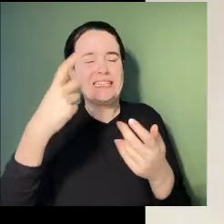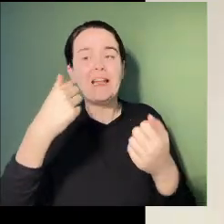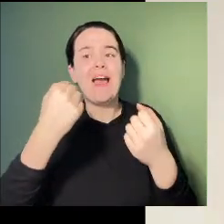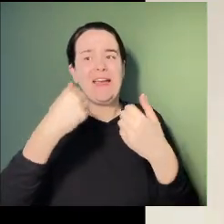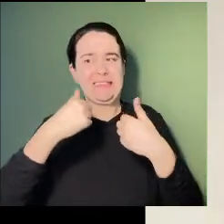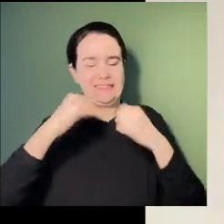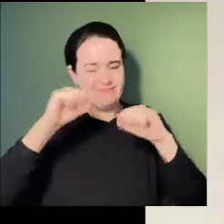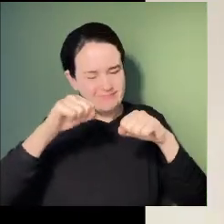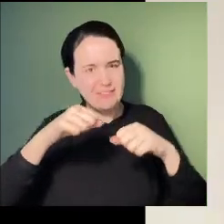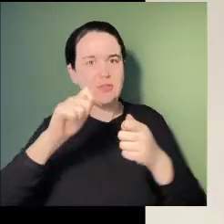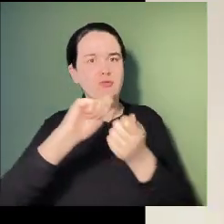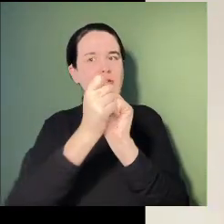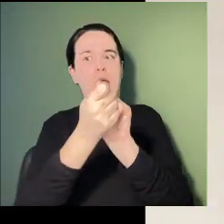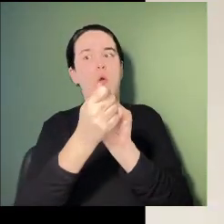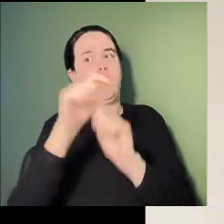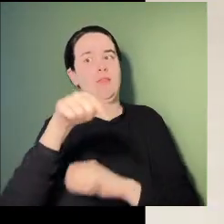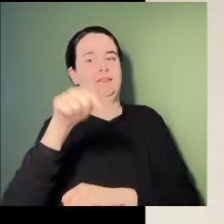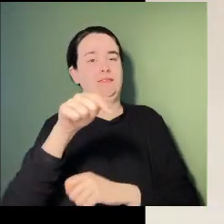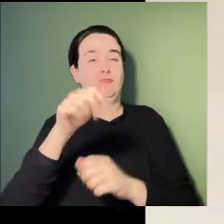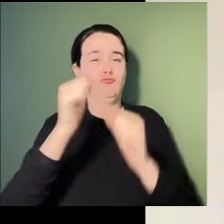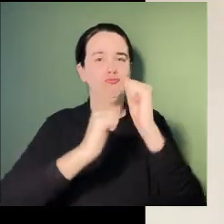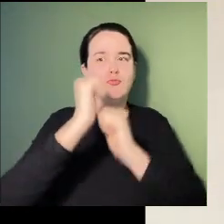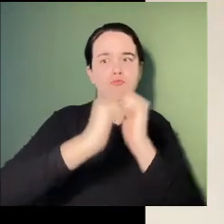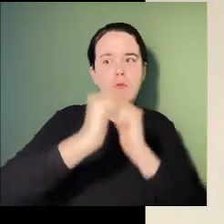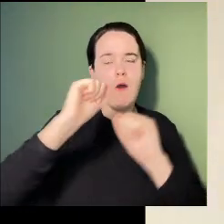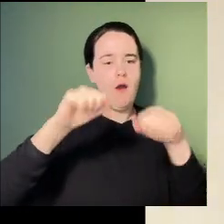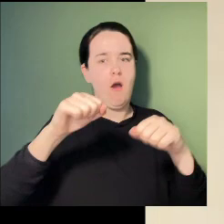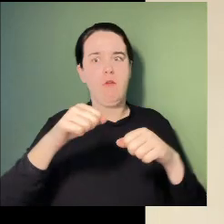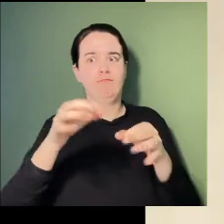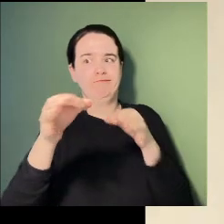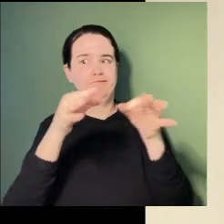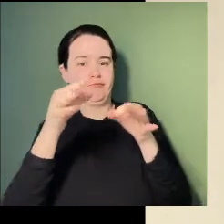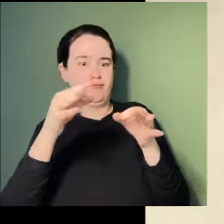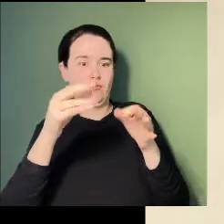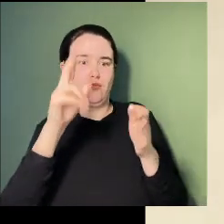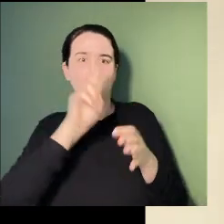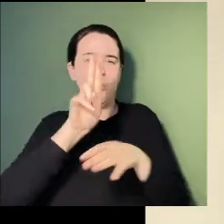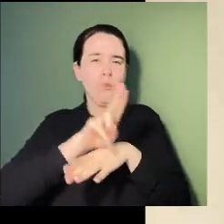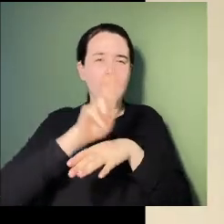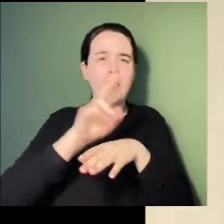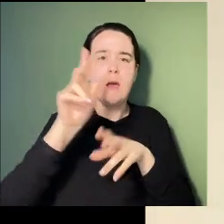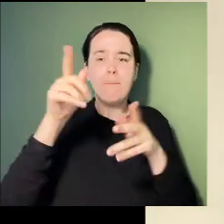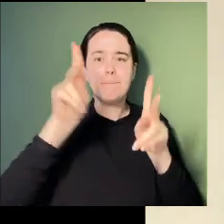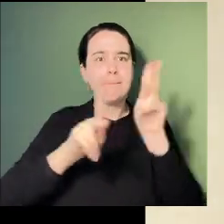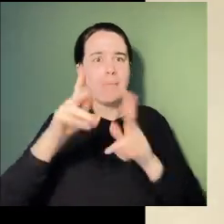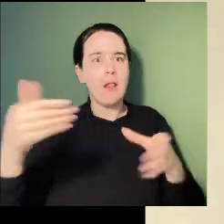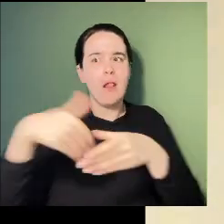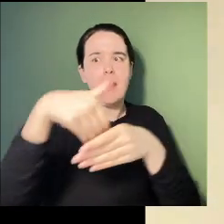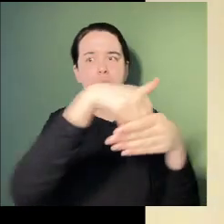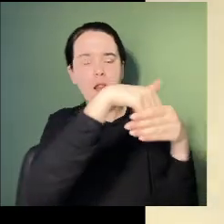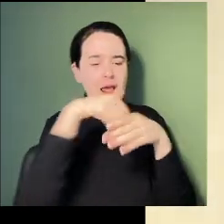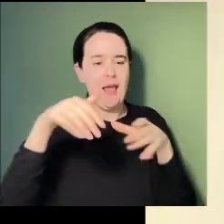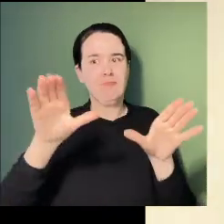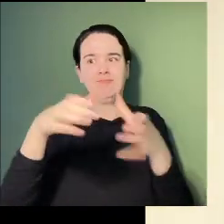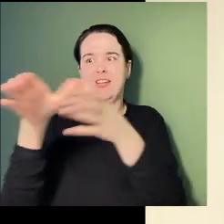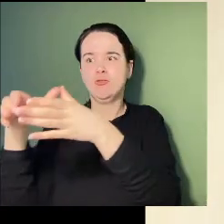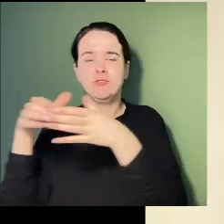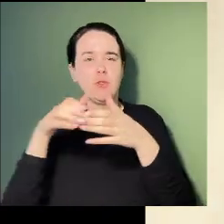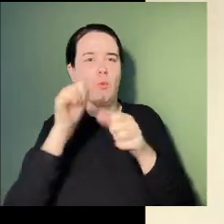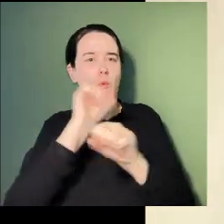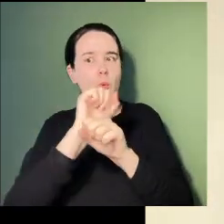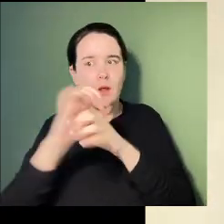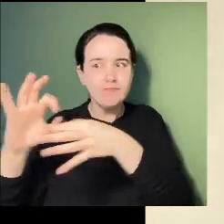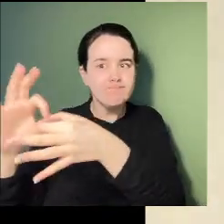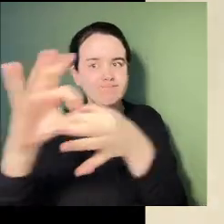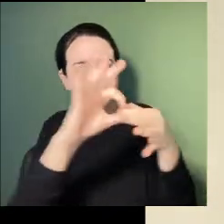resilience of democratic structures, of which citizen participation and agency is fundamental. Undoubtedly, the